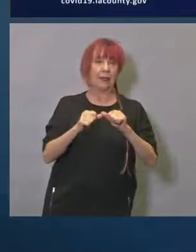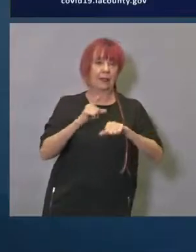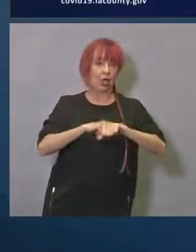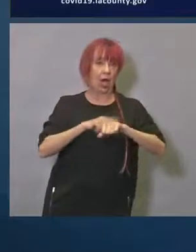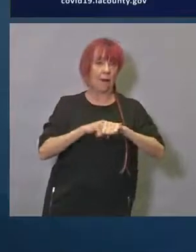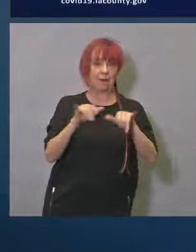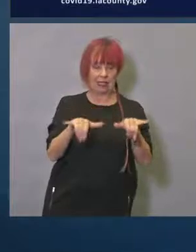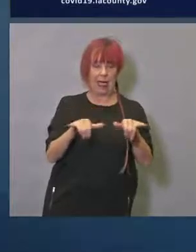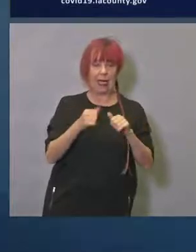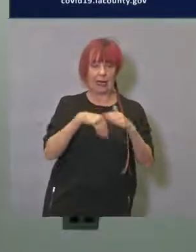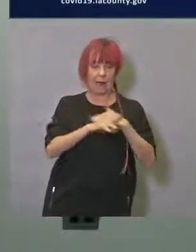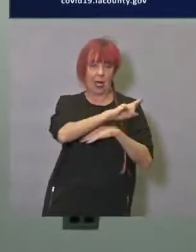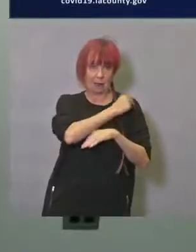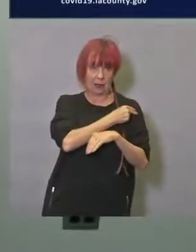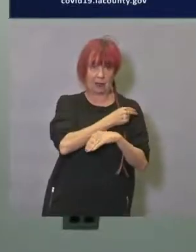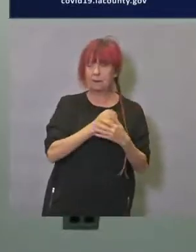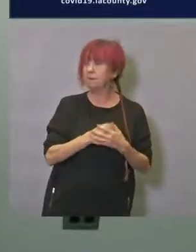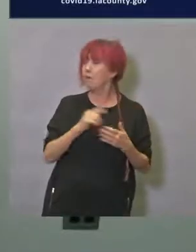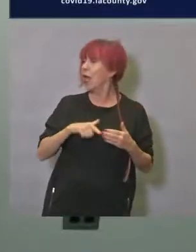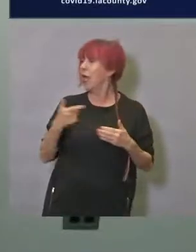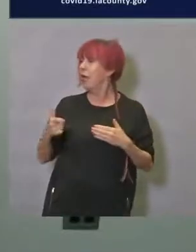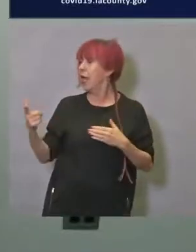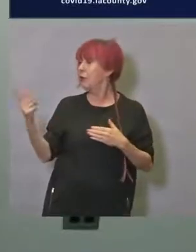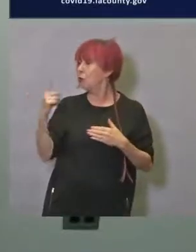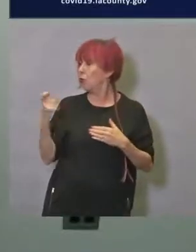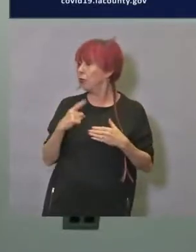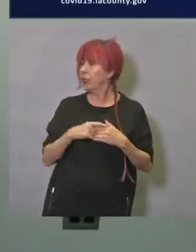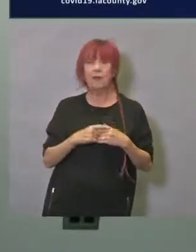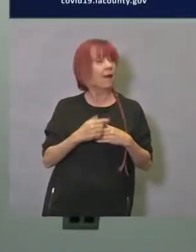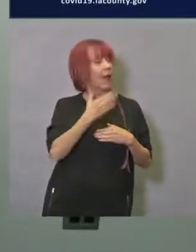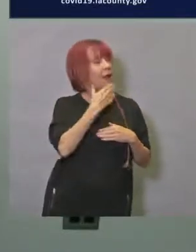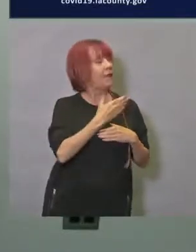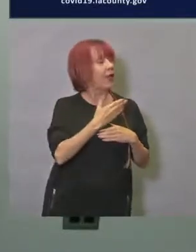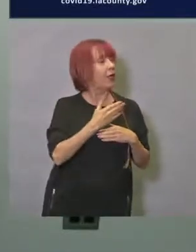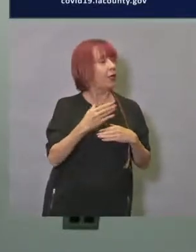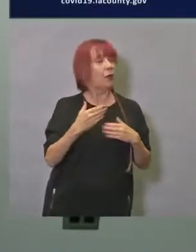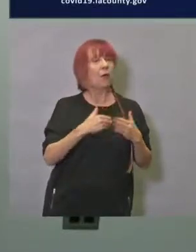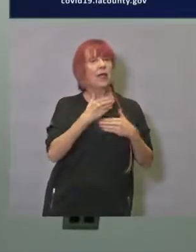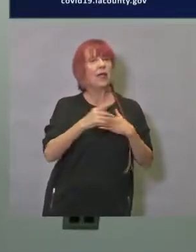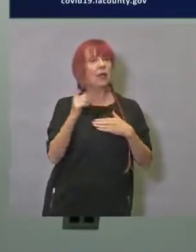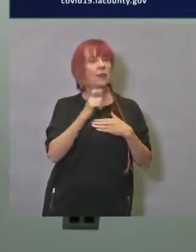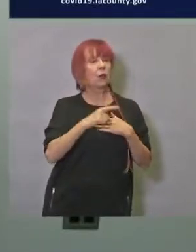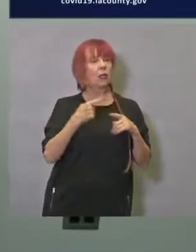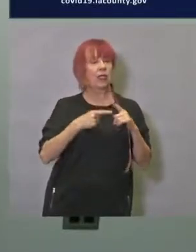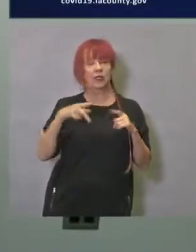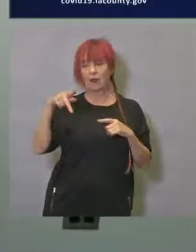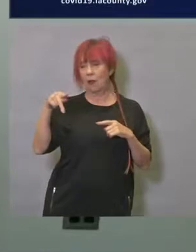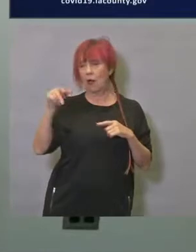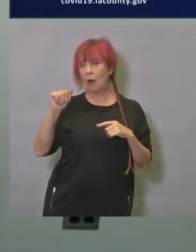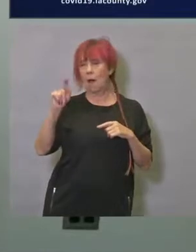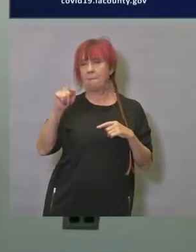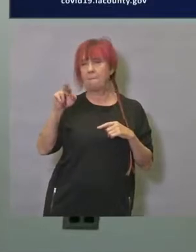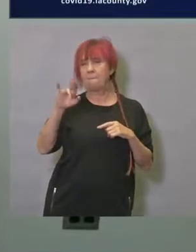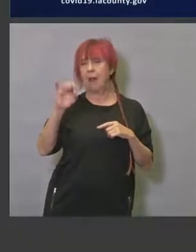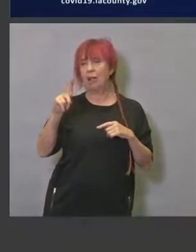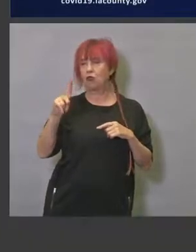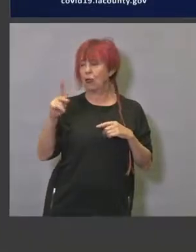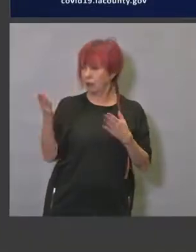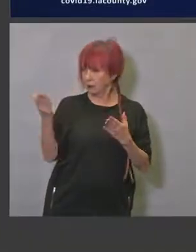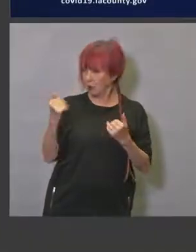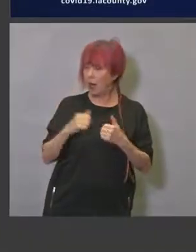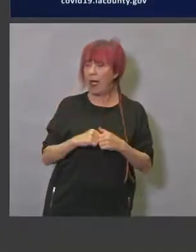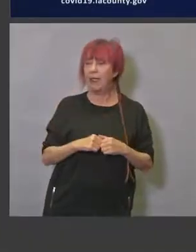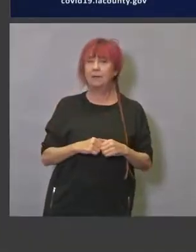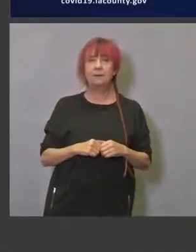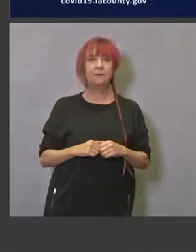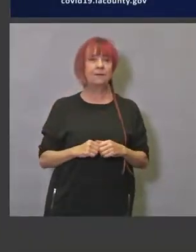We can go on to the next question. Thank you. Our next question comes from the line of Patrick Healy. Patrick, your line is unmuted. Please